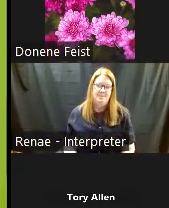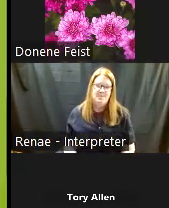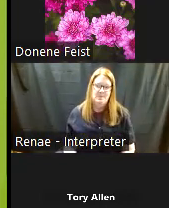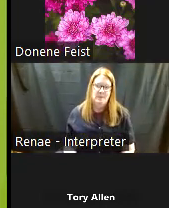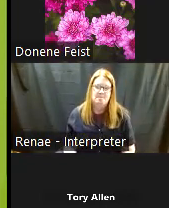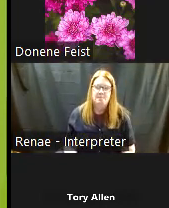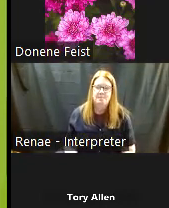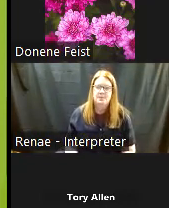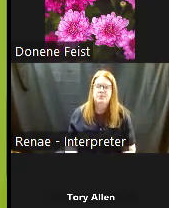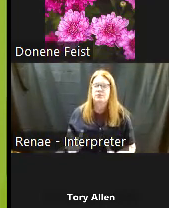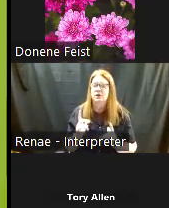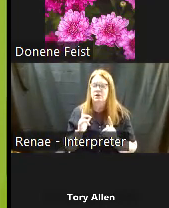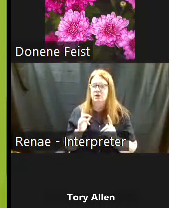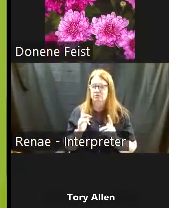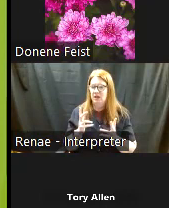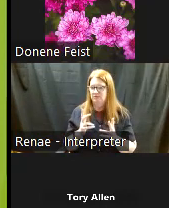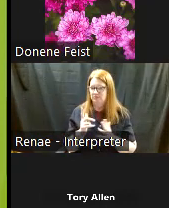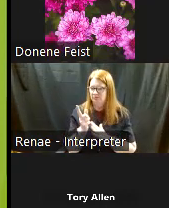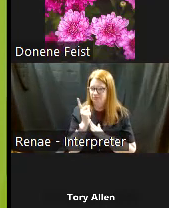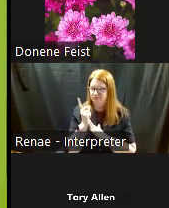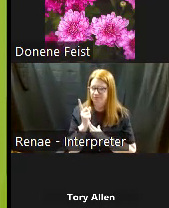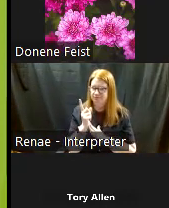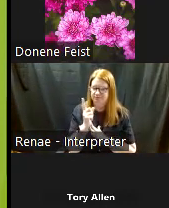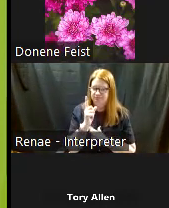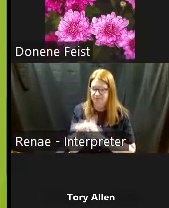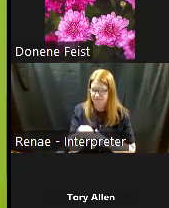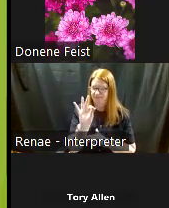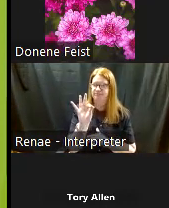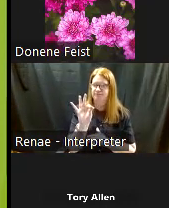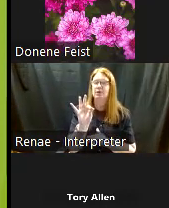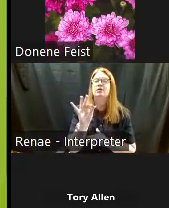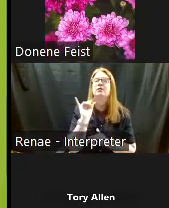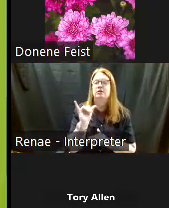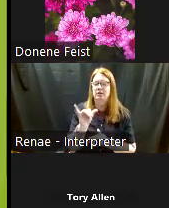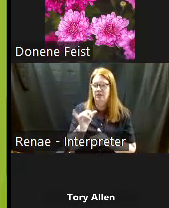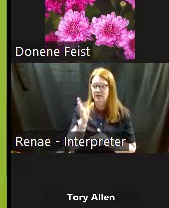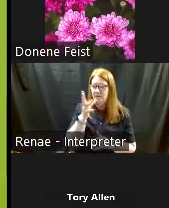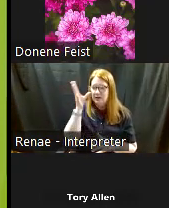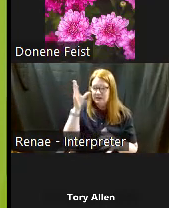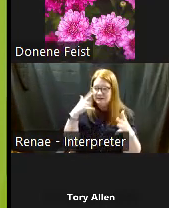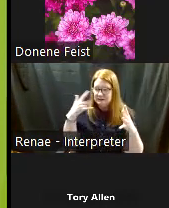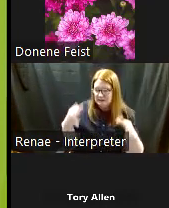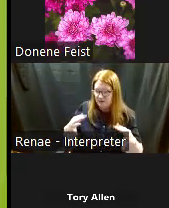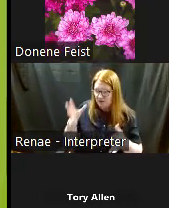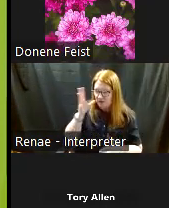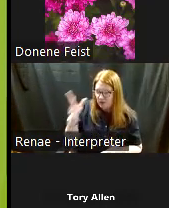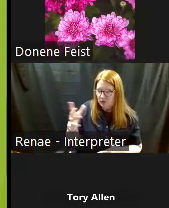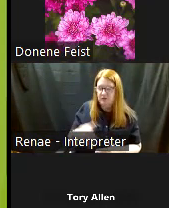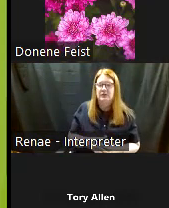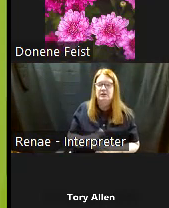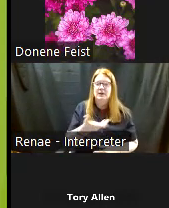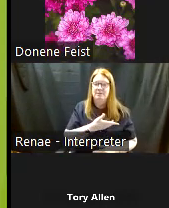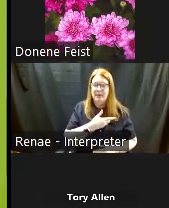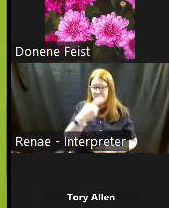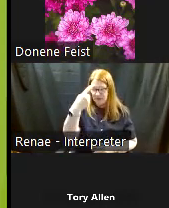Early detection of hearing differences, again, allows parents the most time and the most informed decision making for their futures. So babies' brains are